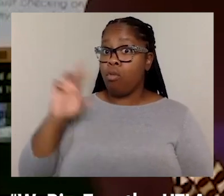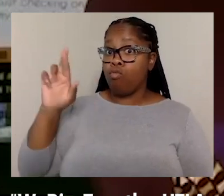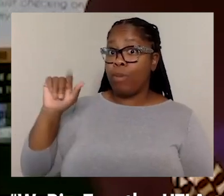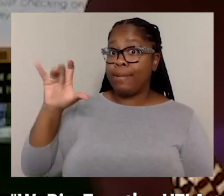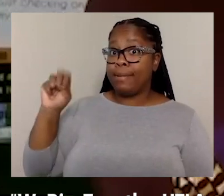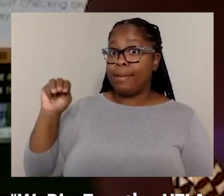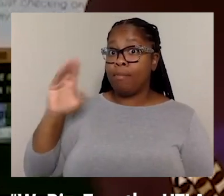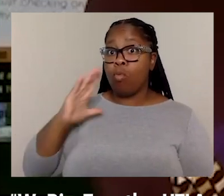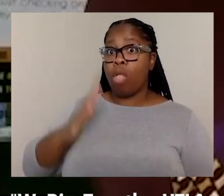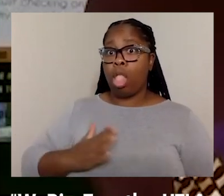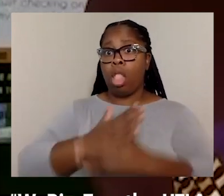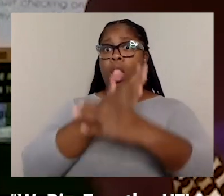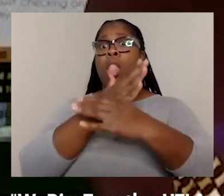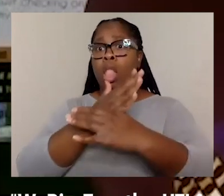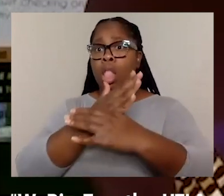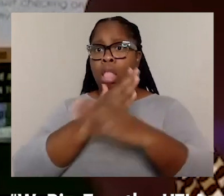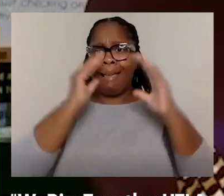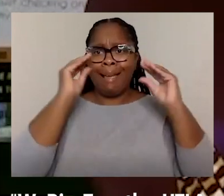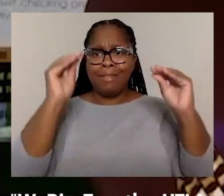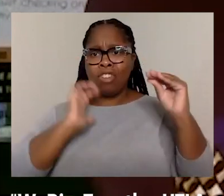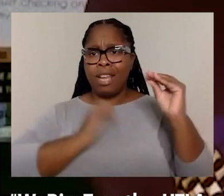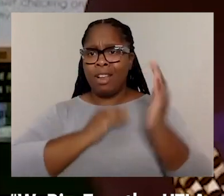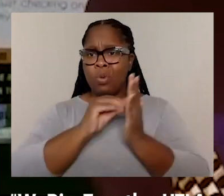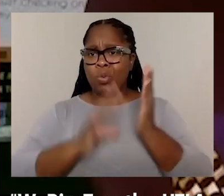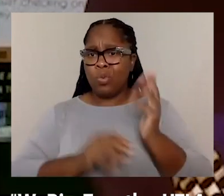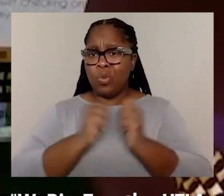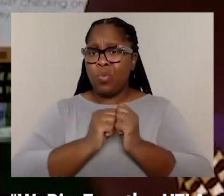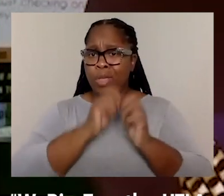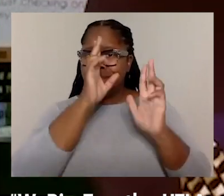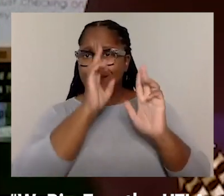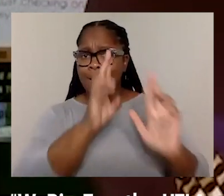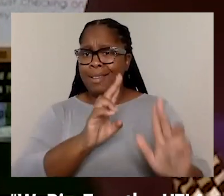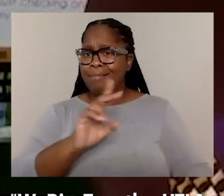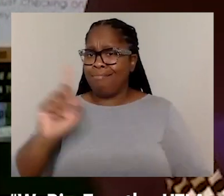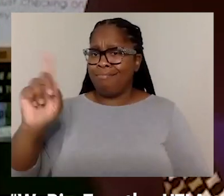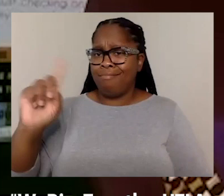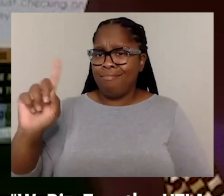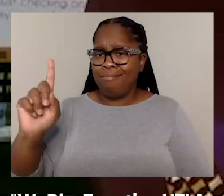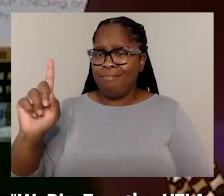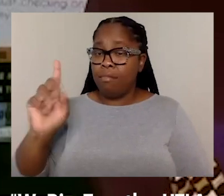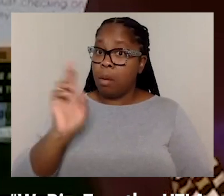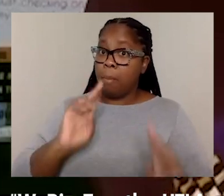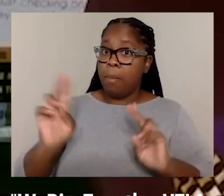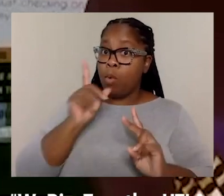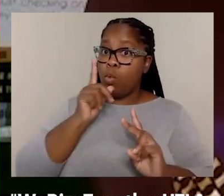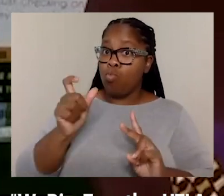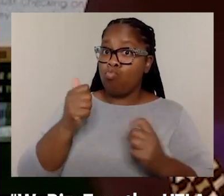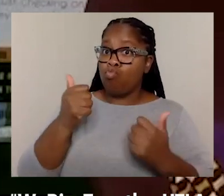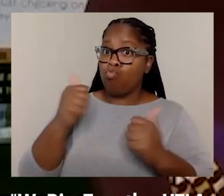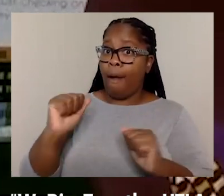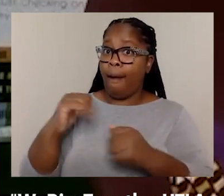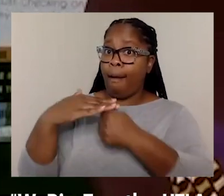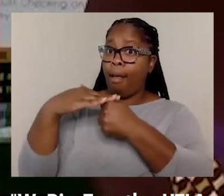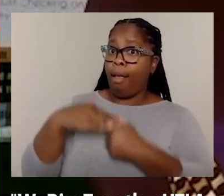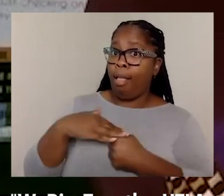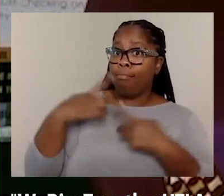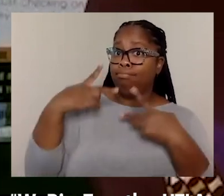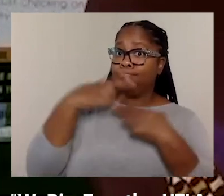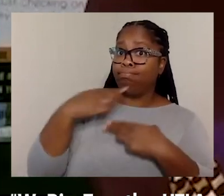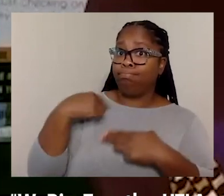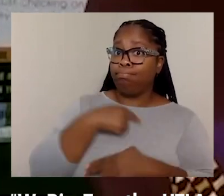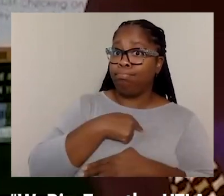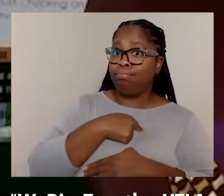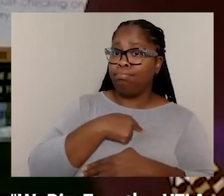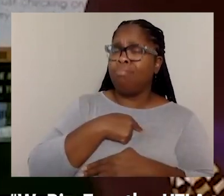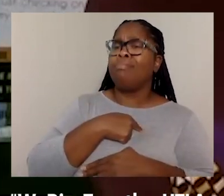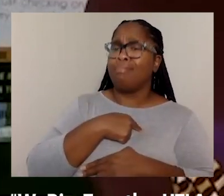our students with dignity. Those who would try to silence us got our answer this week when hundreds